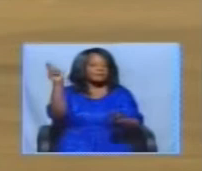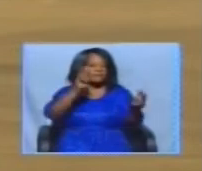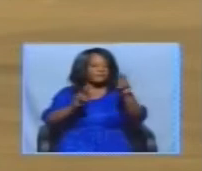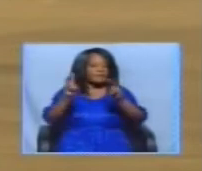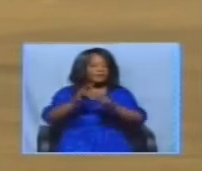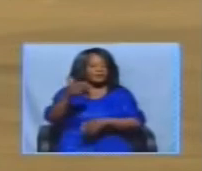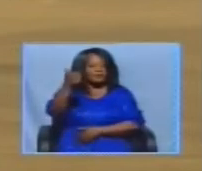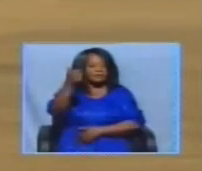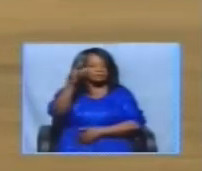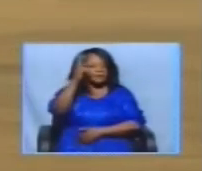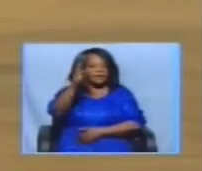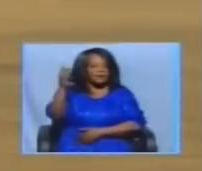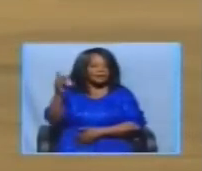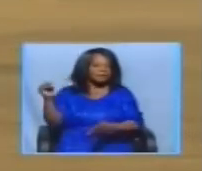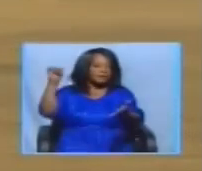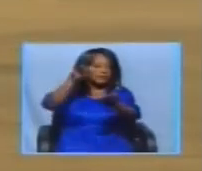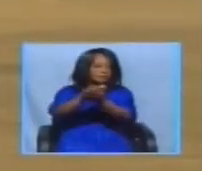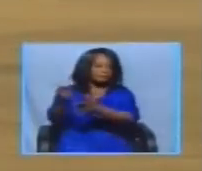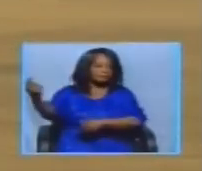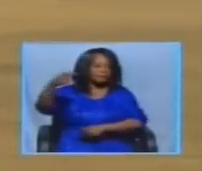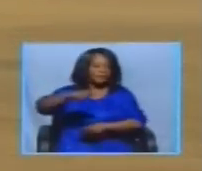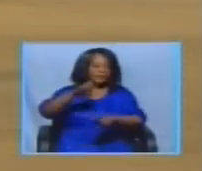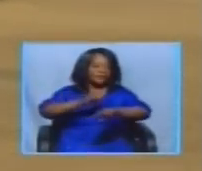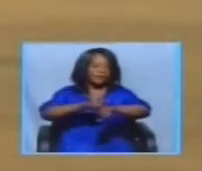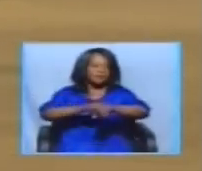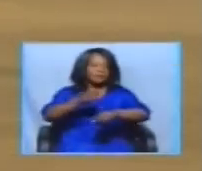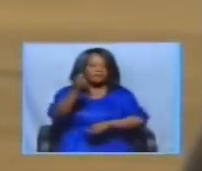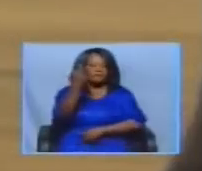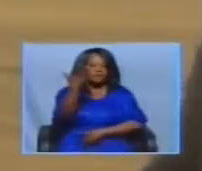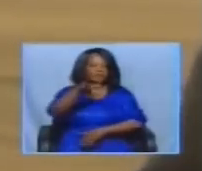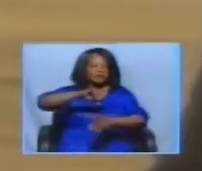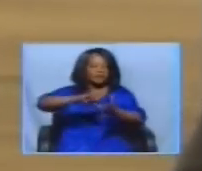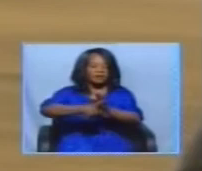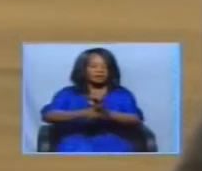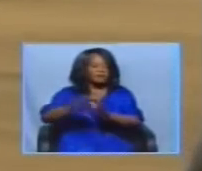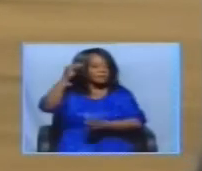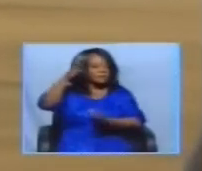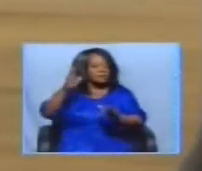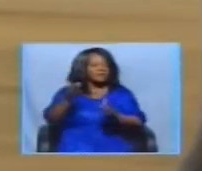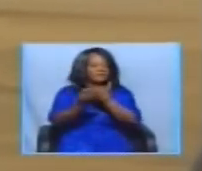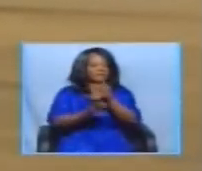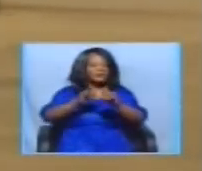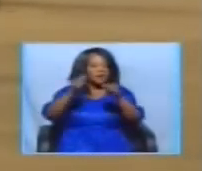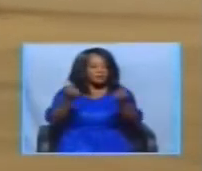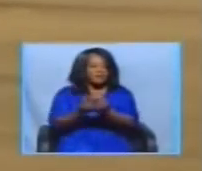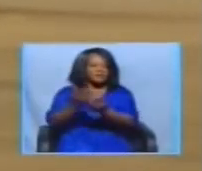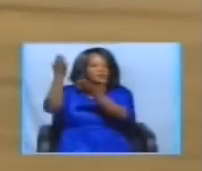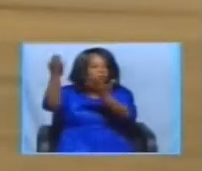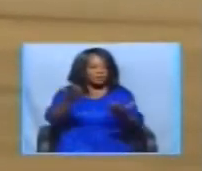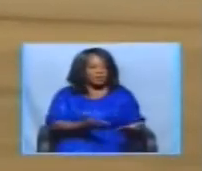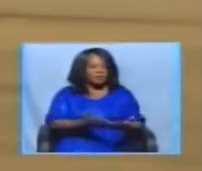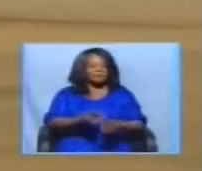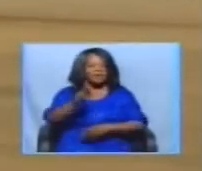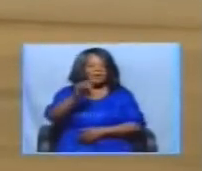at Kenneth Kaunda International Airport at 15 hours. He was welcomed by Minister of Foreign Affairs Harry Kalava,